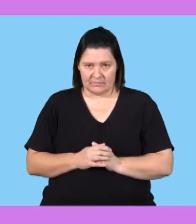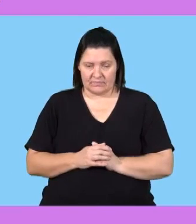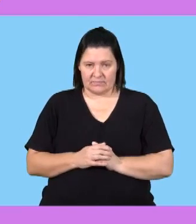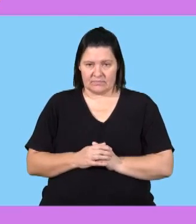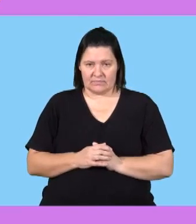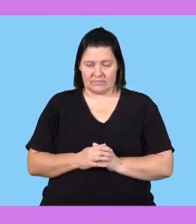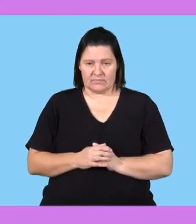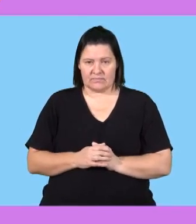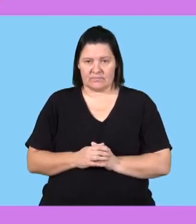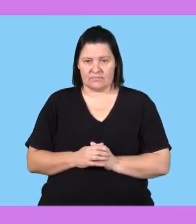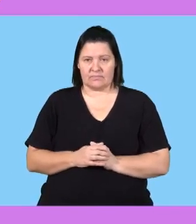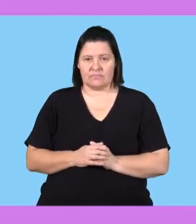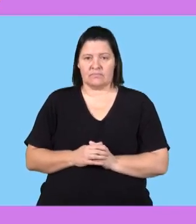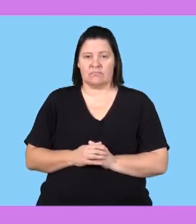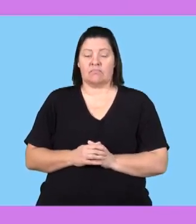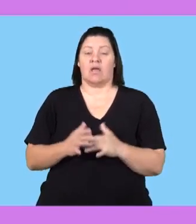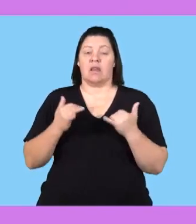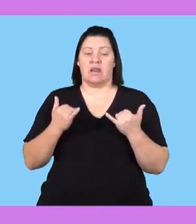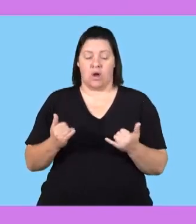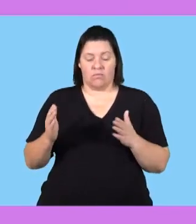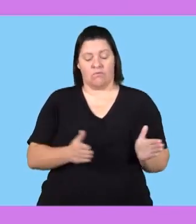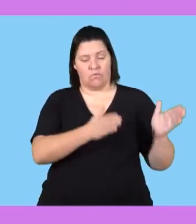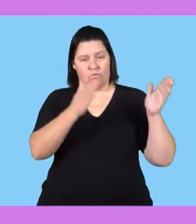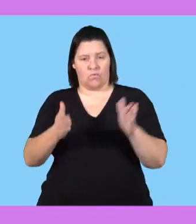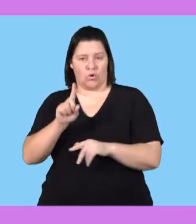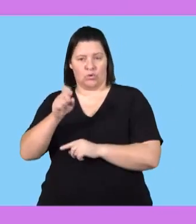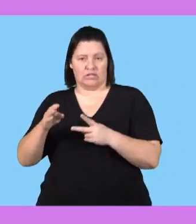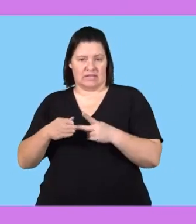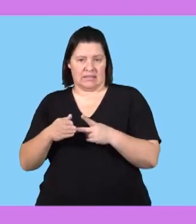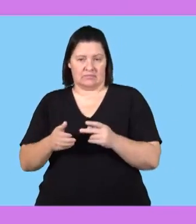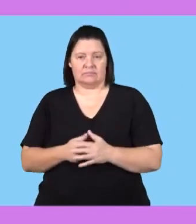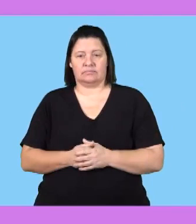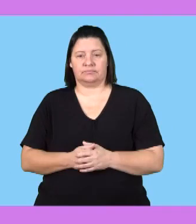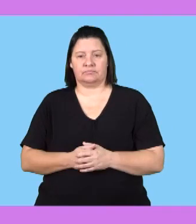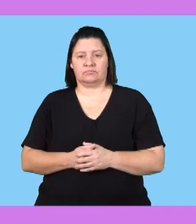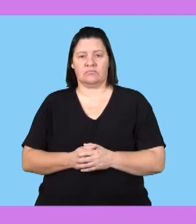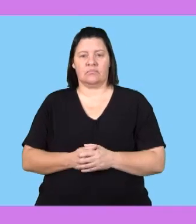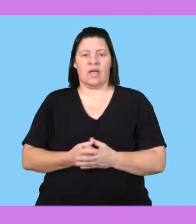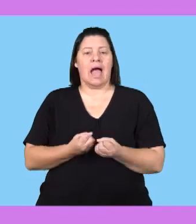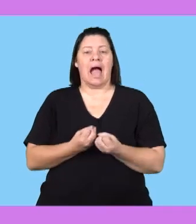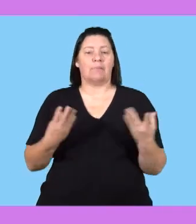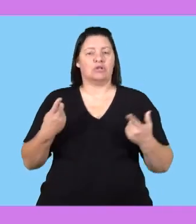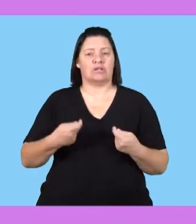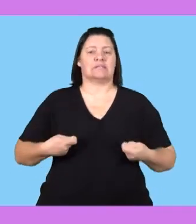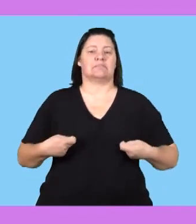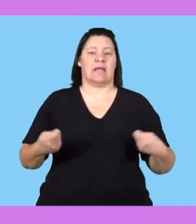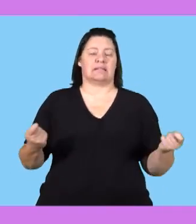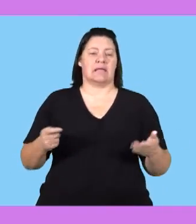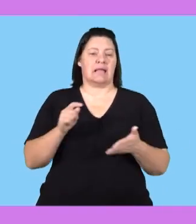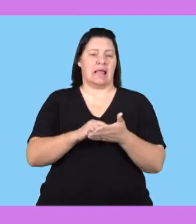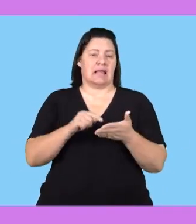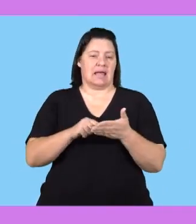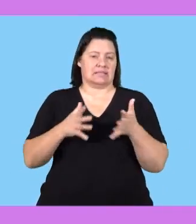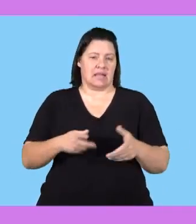at the smallest slice. So now let us move to the next question. How much did